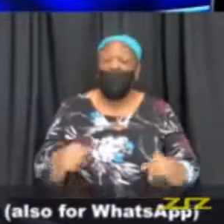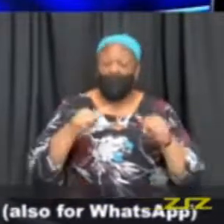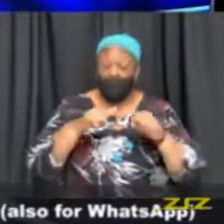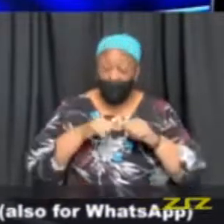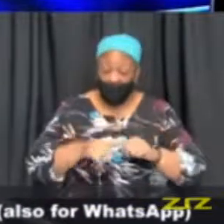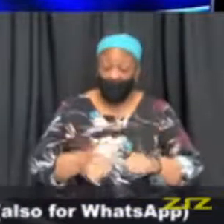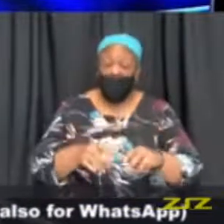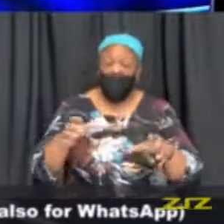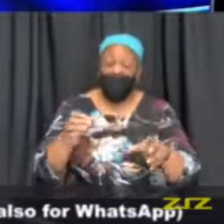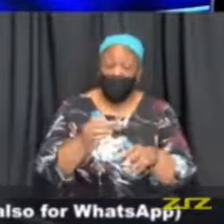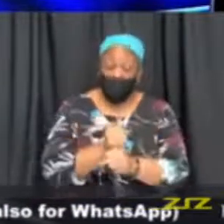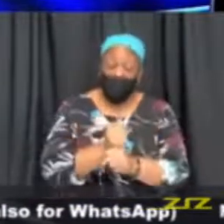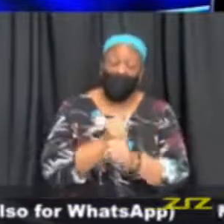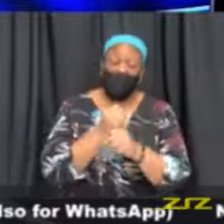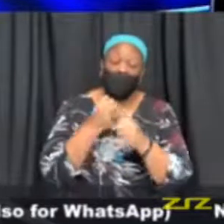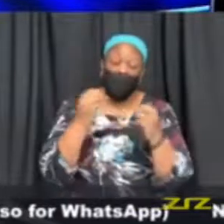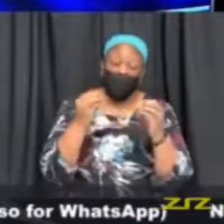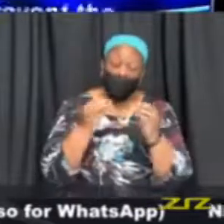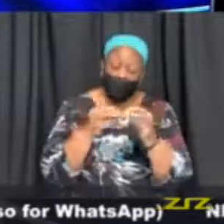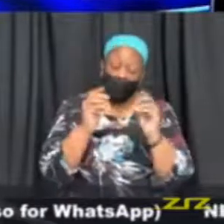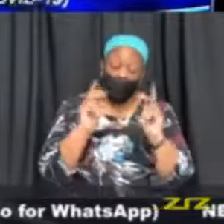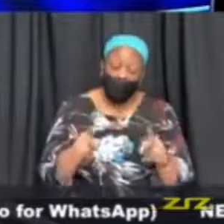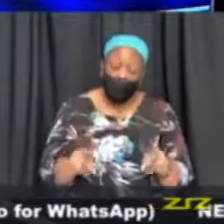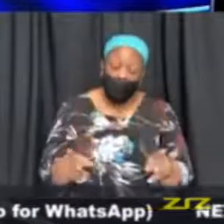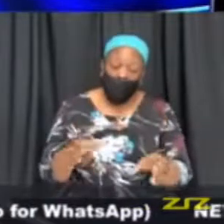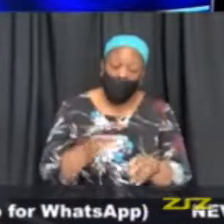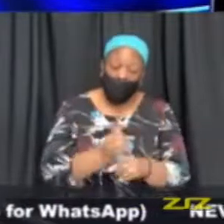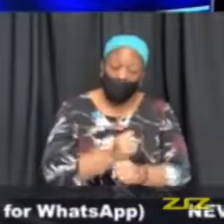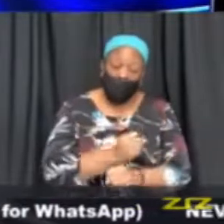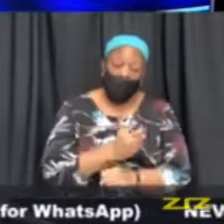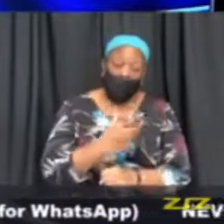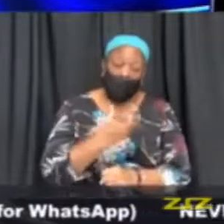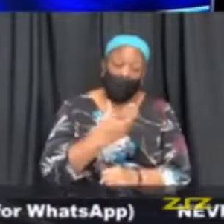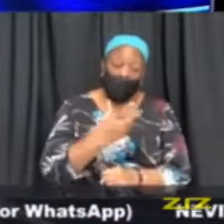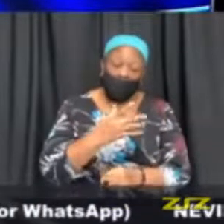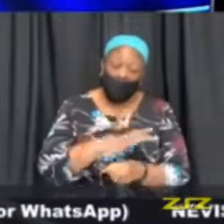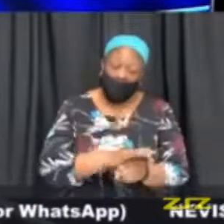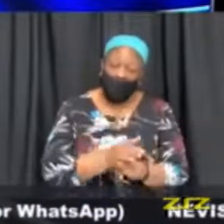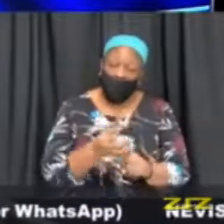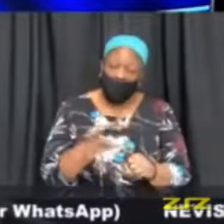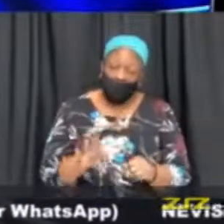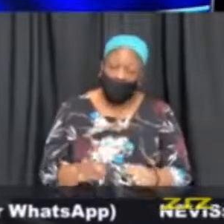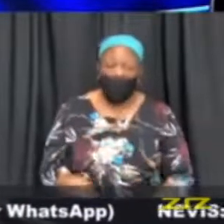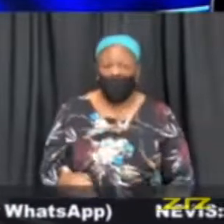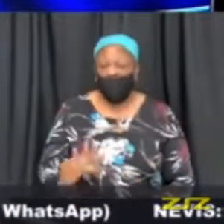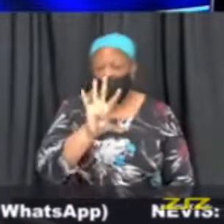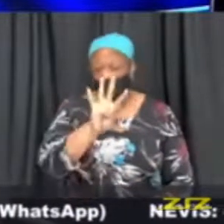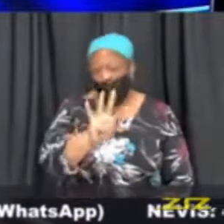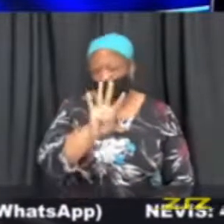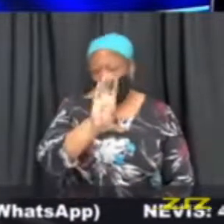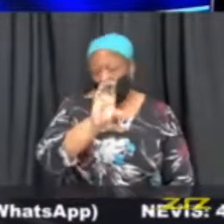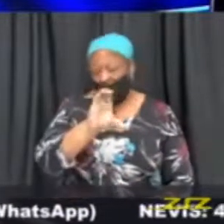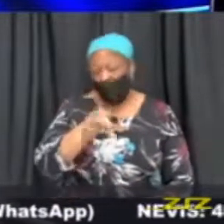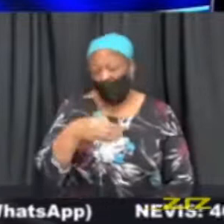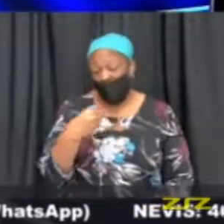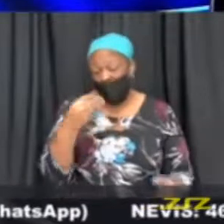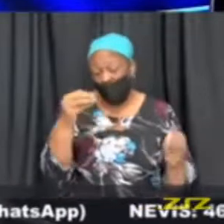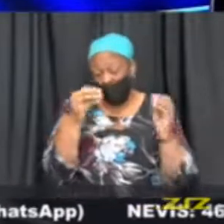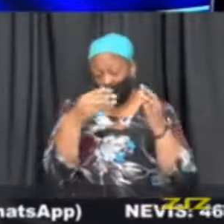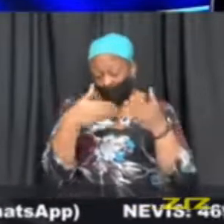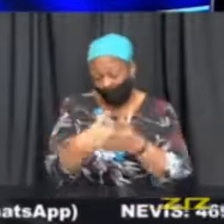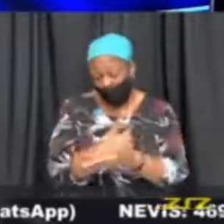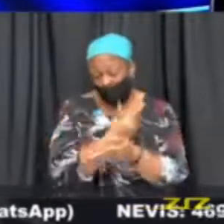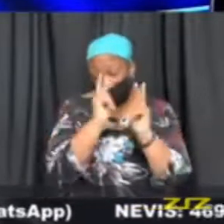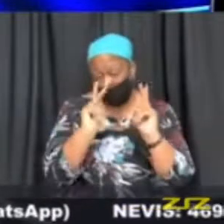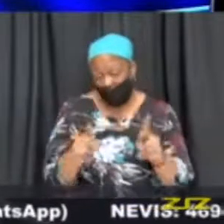outbreak starting at the end of April, where they experienced, I think, is about 456 new cases. Now, when you study